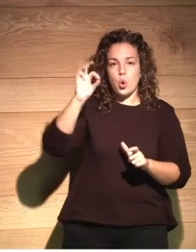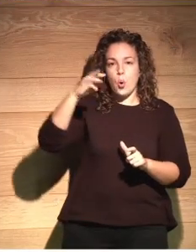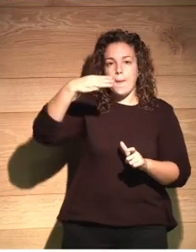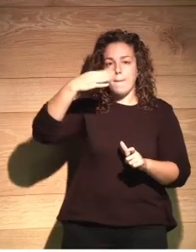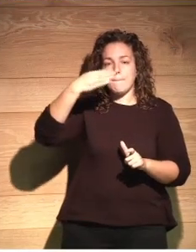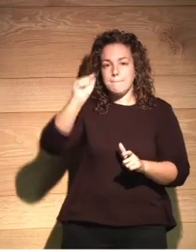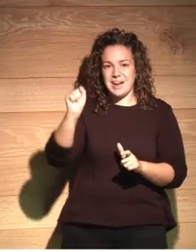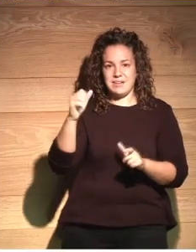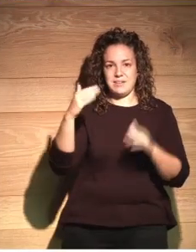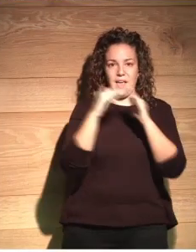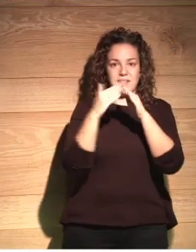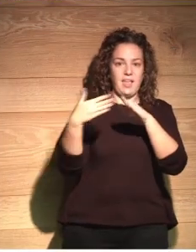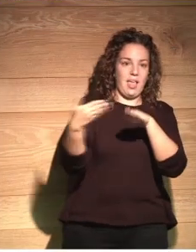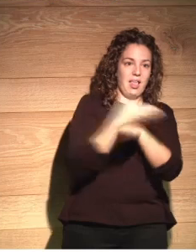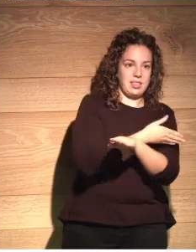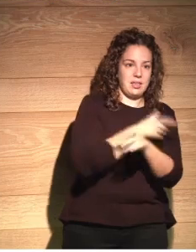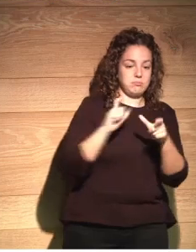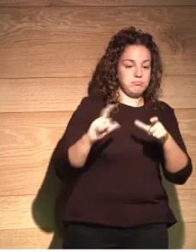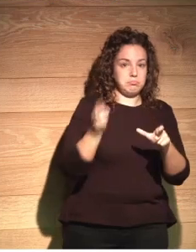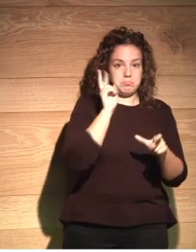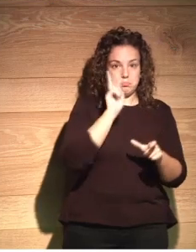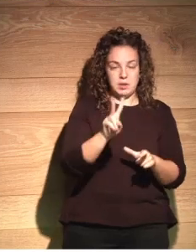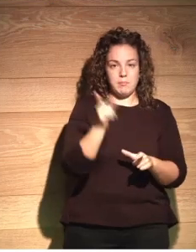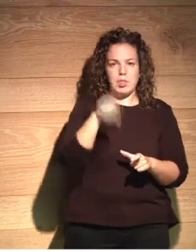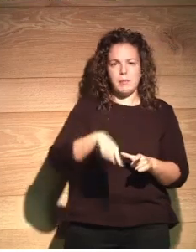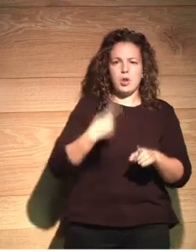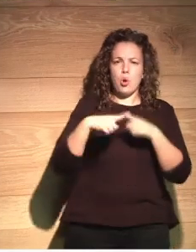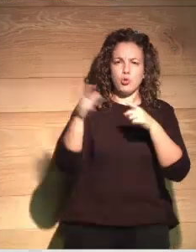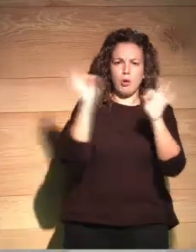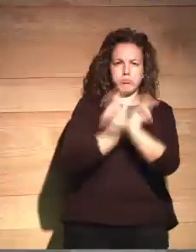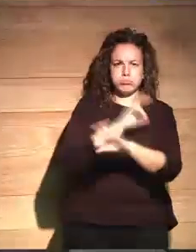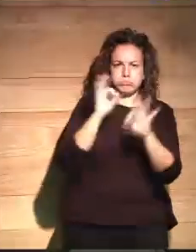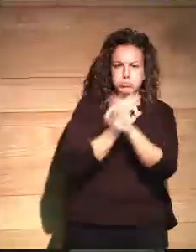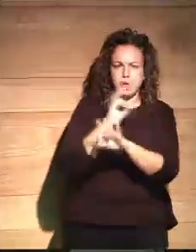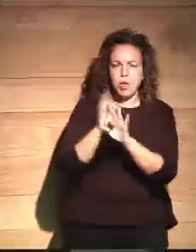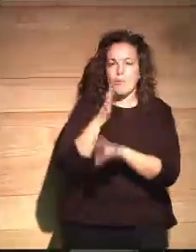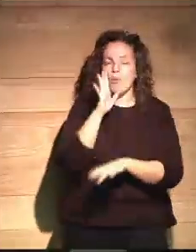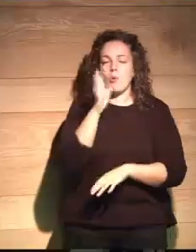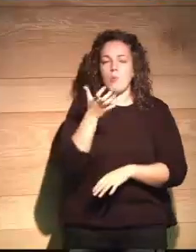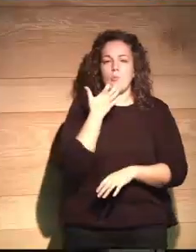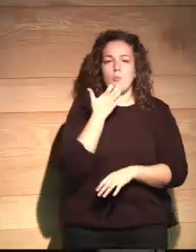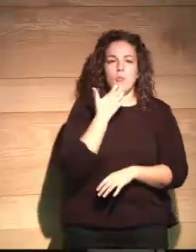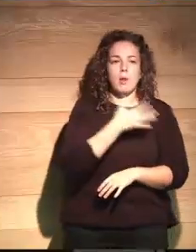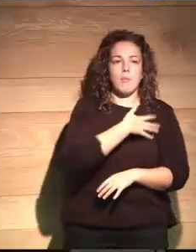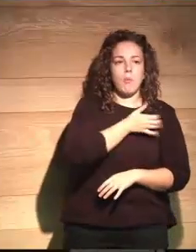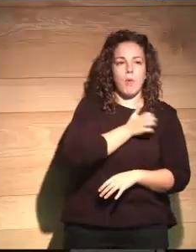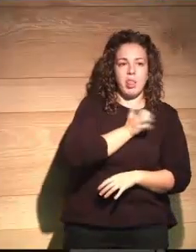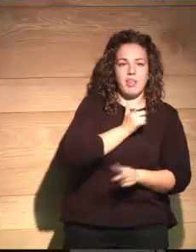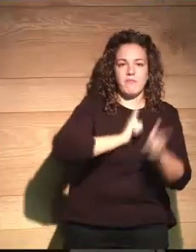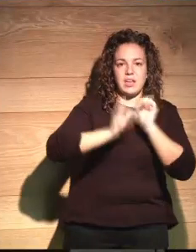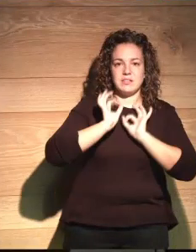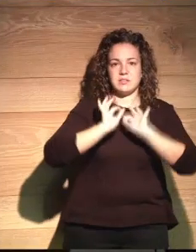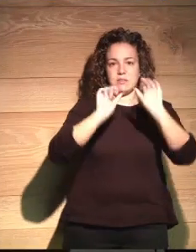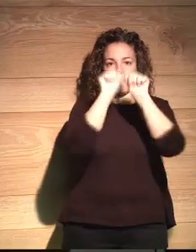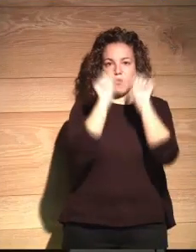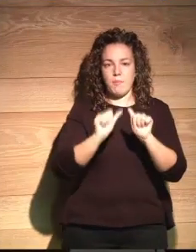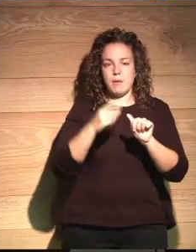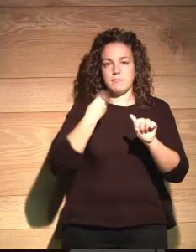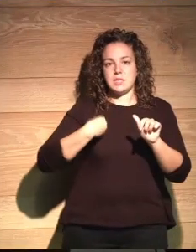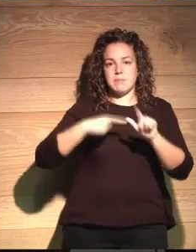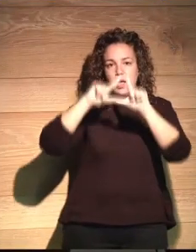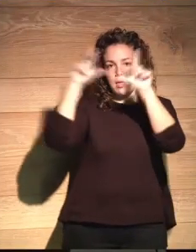also got a lot of things wrong. They thought that the police would move like this. Now, I was stopped by the very sophisticated police